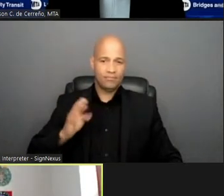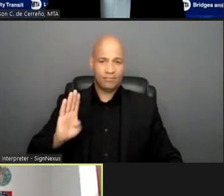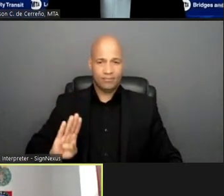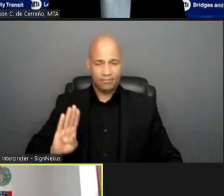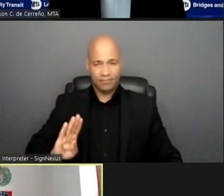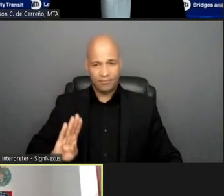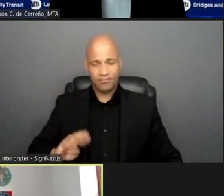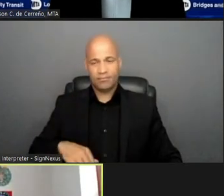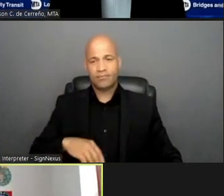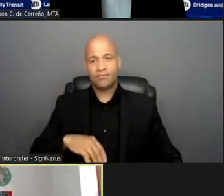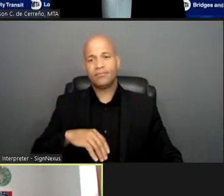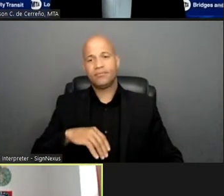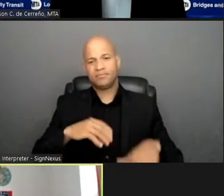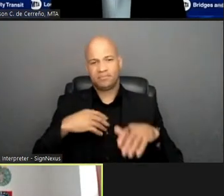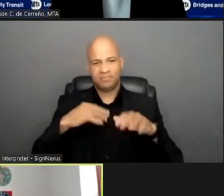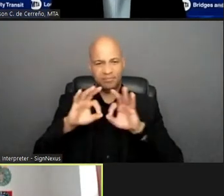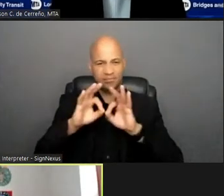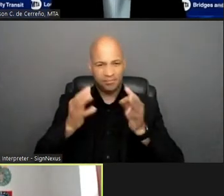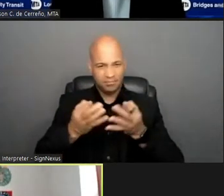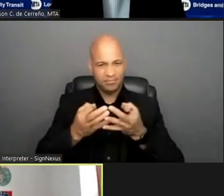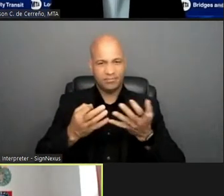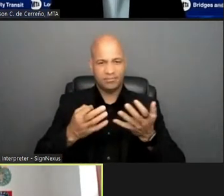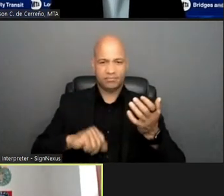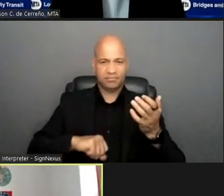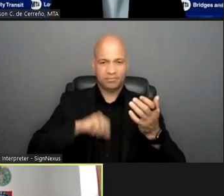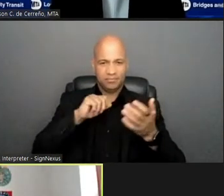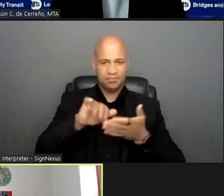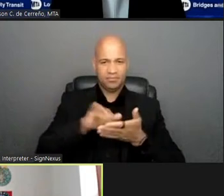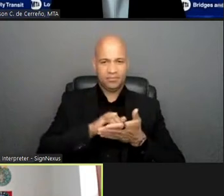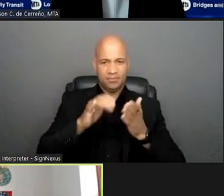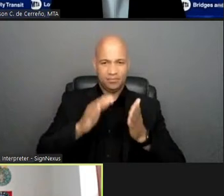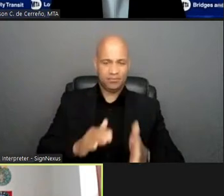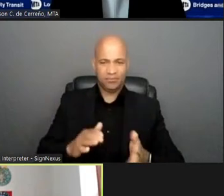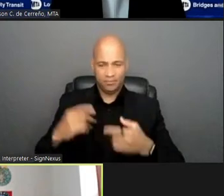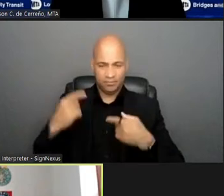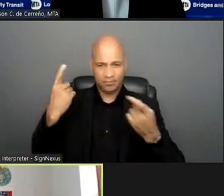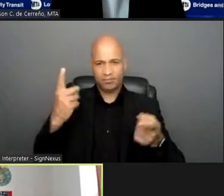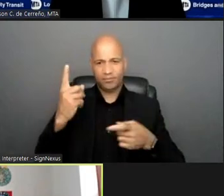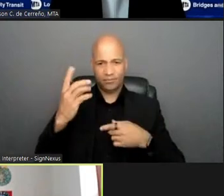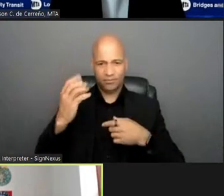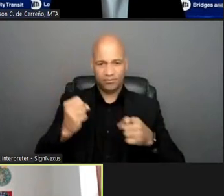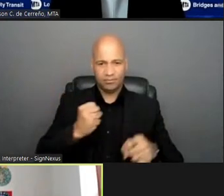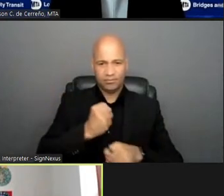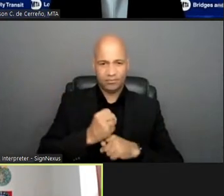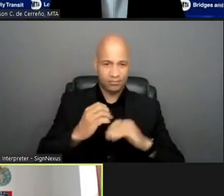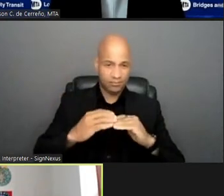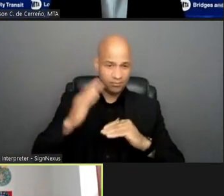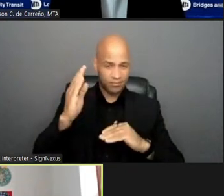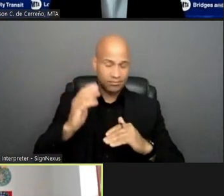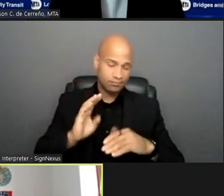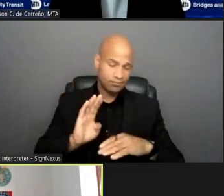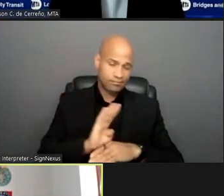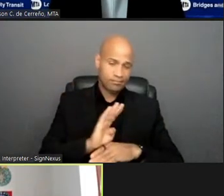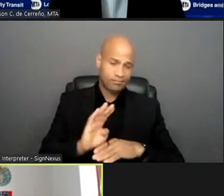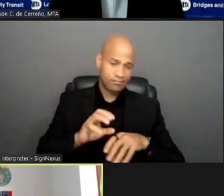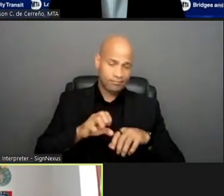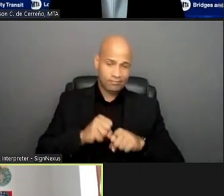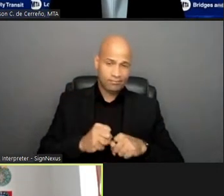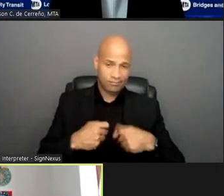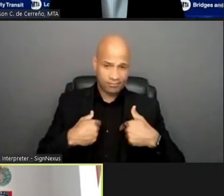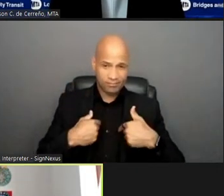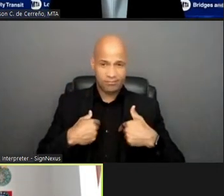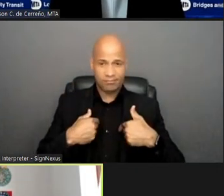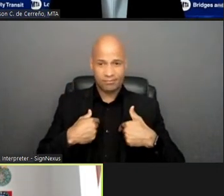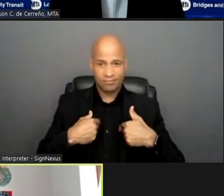anyhayan family have been proud New Yorkers for over 100 years and I can tell you as a business owner who has 100 people